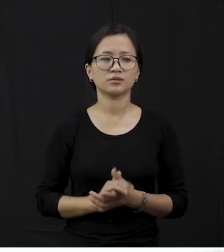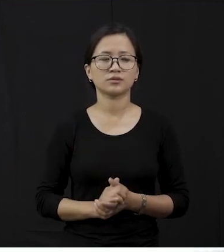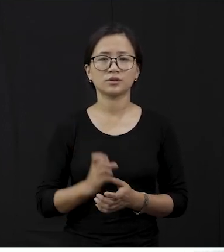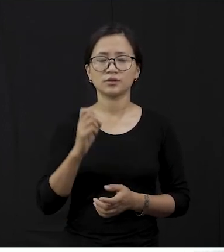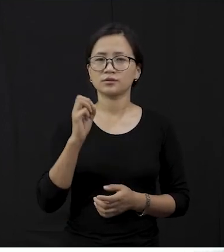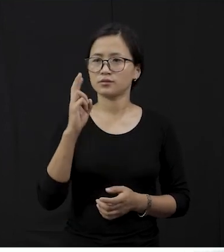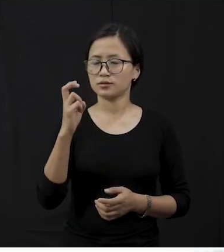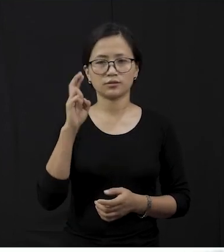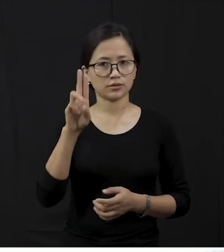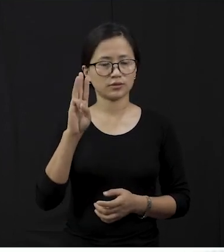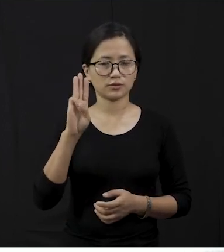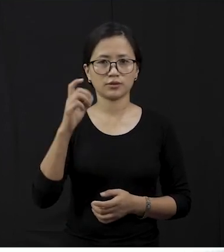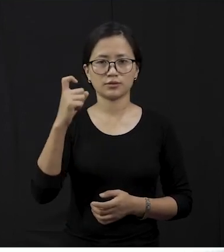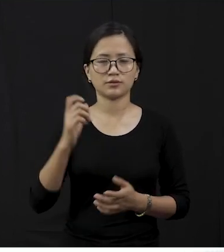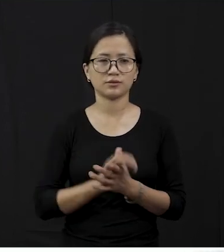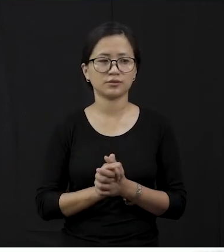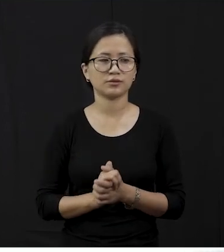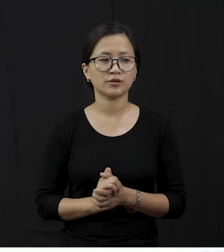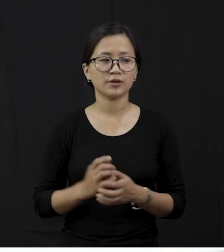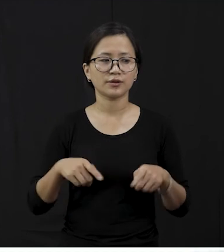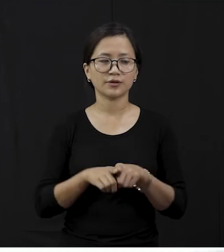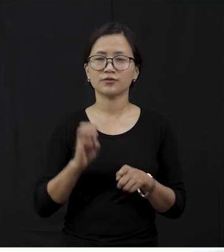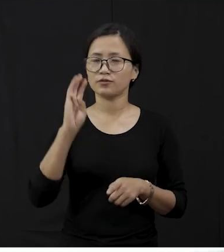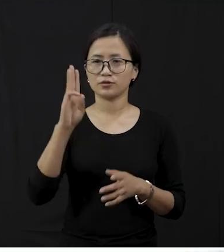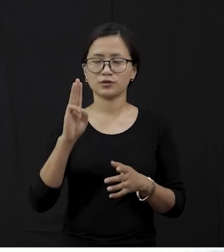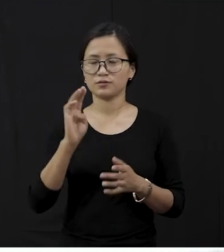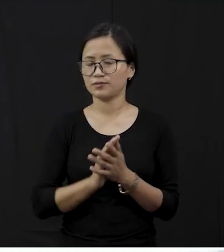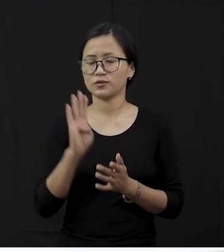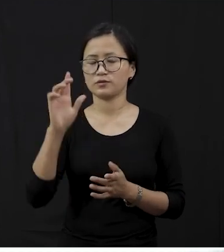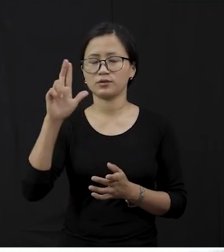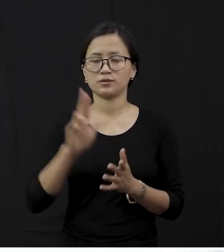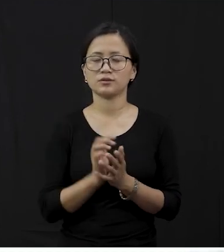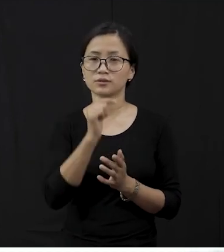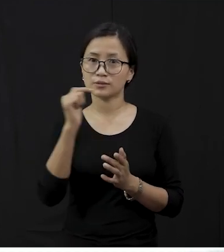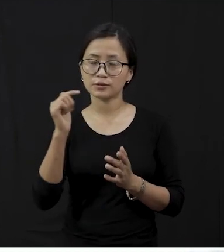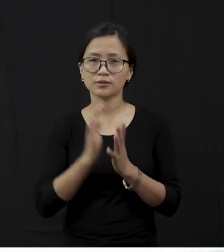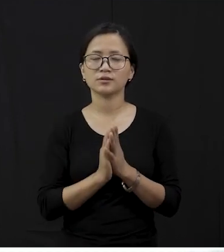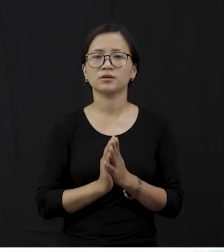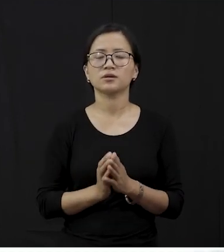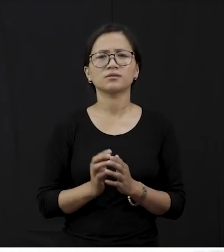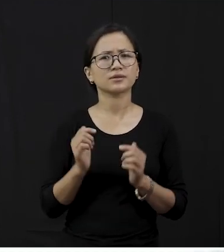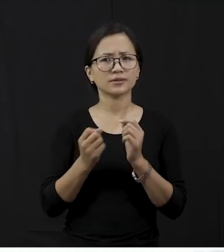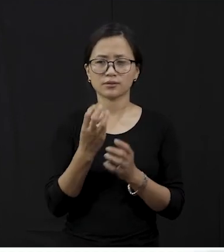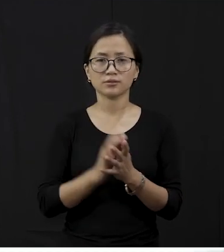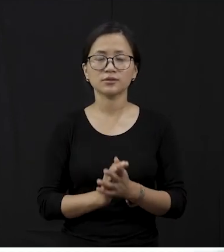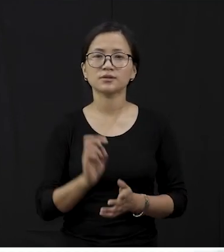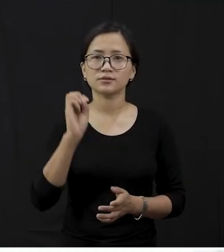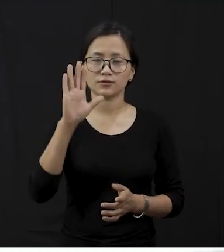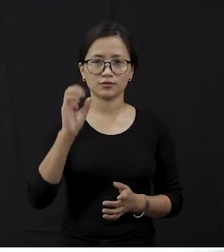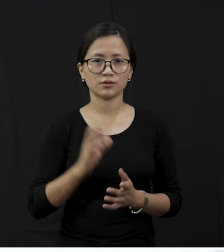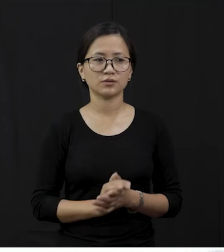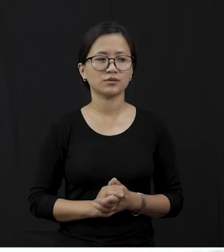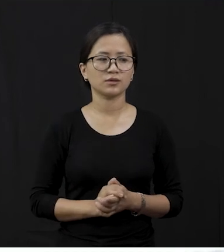as 70 and 48 we can estimate it as 50. So the estimated difference is 20. Then the actual difference